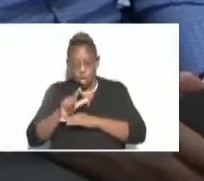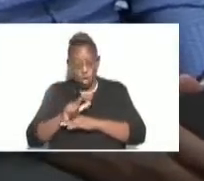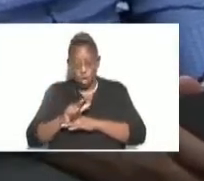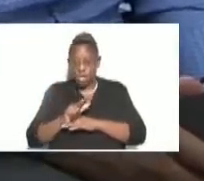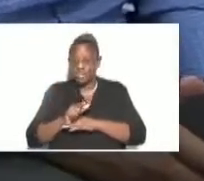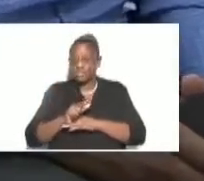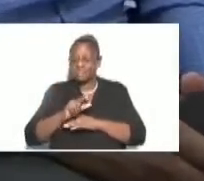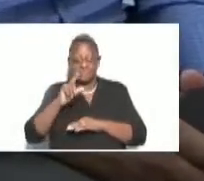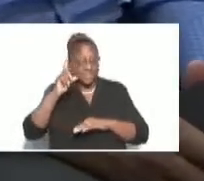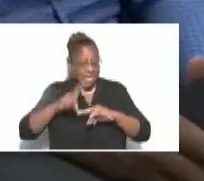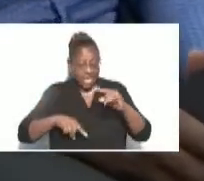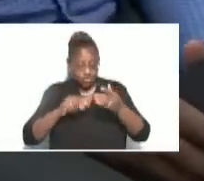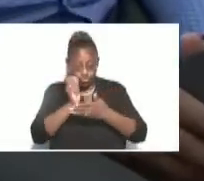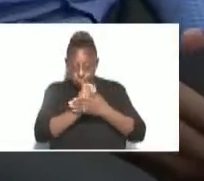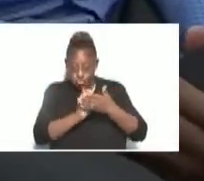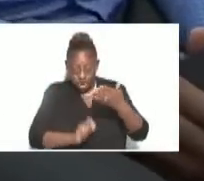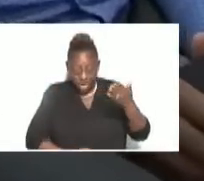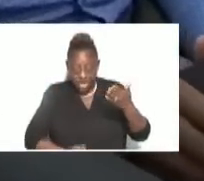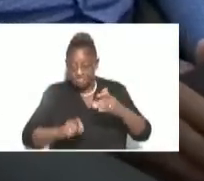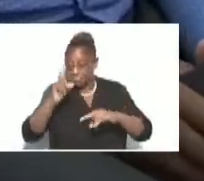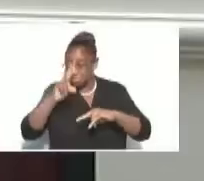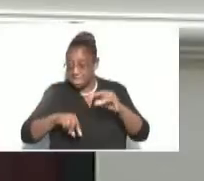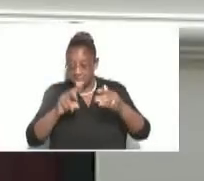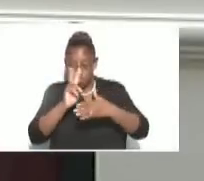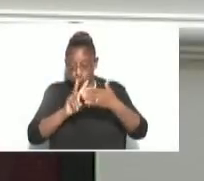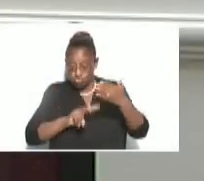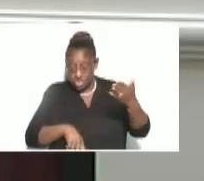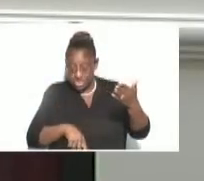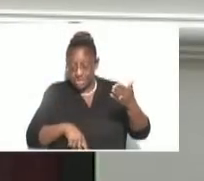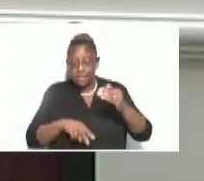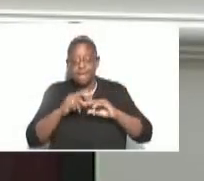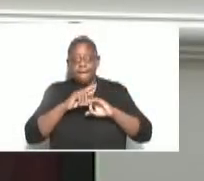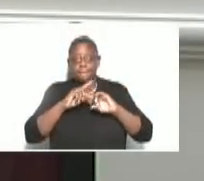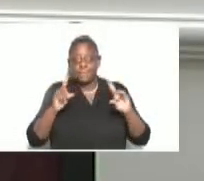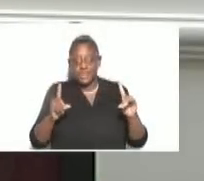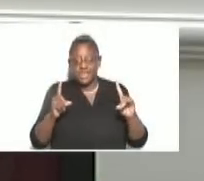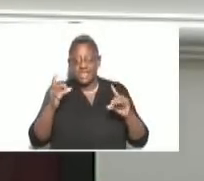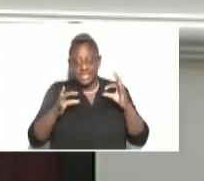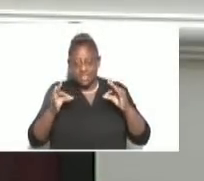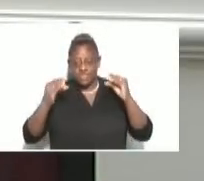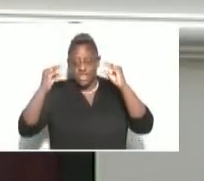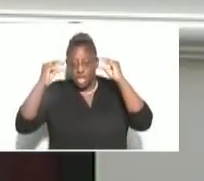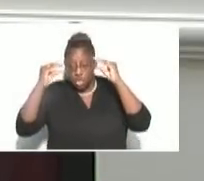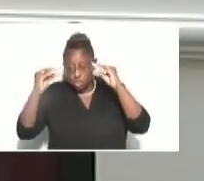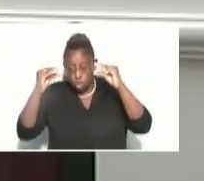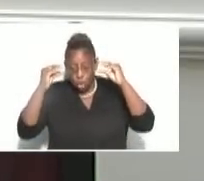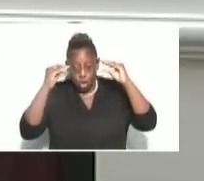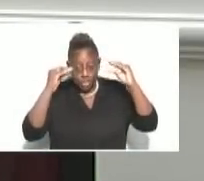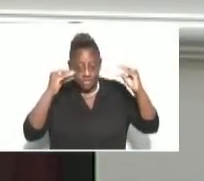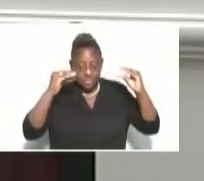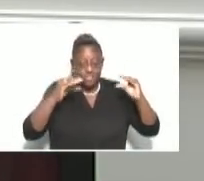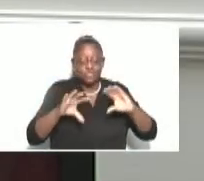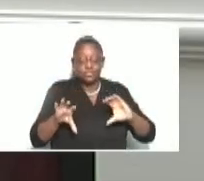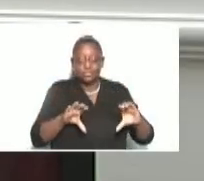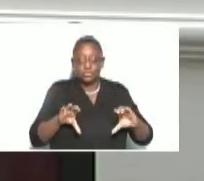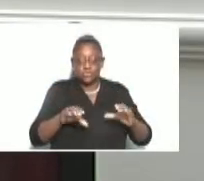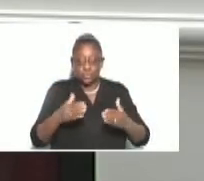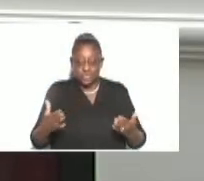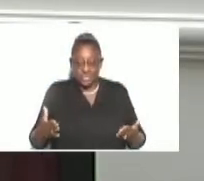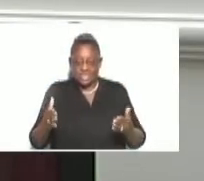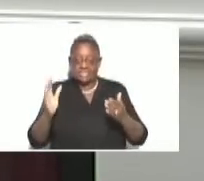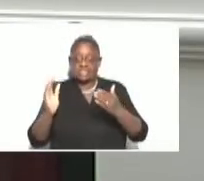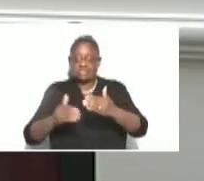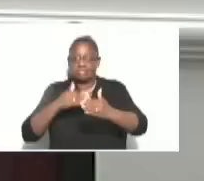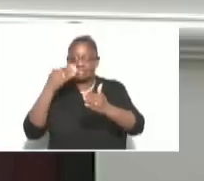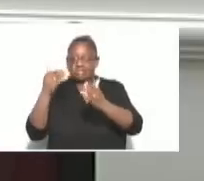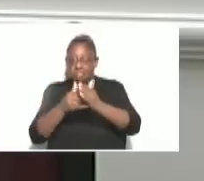be able to write or read, but if they are taught to do things consistently,